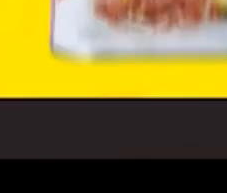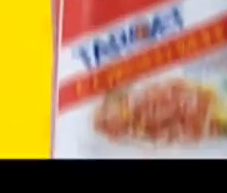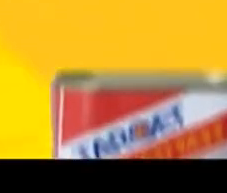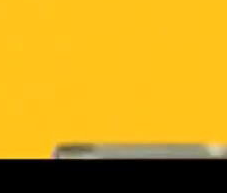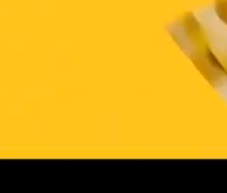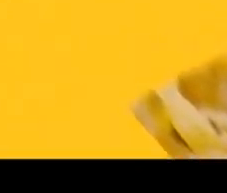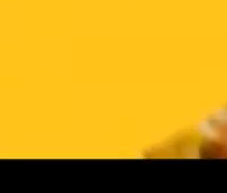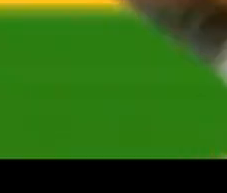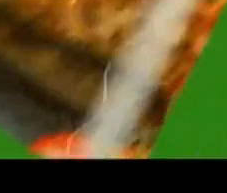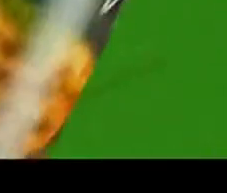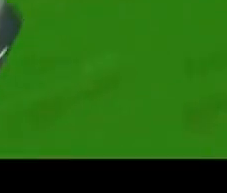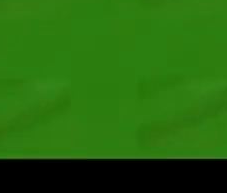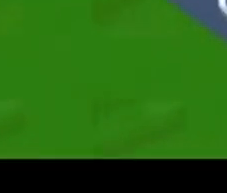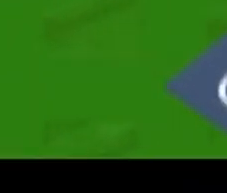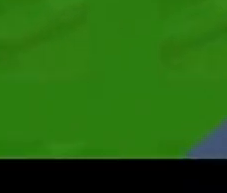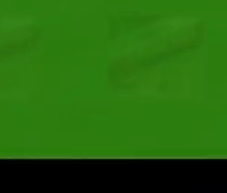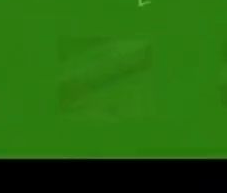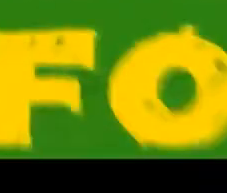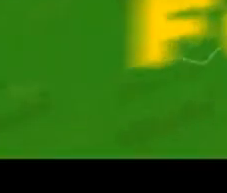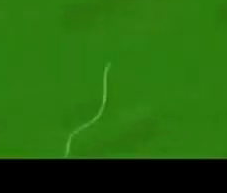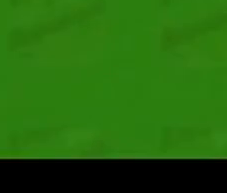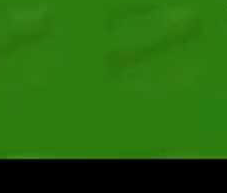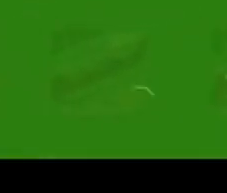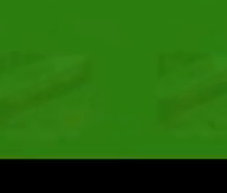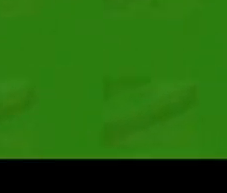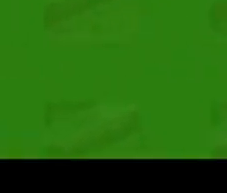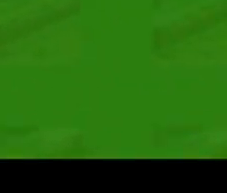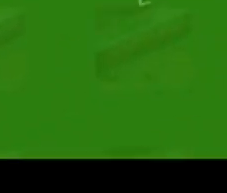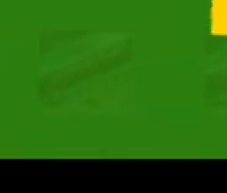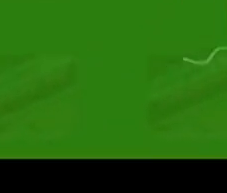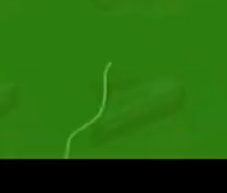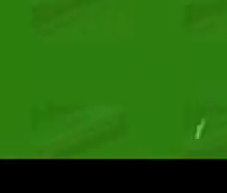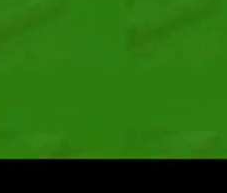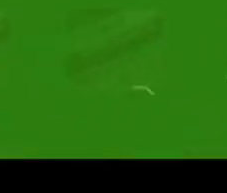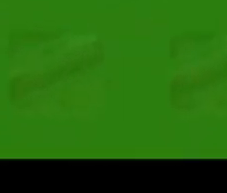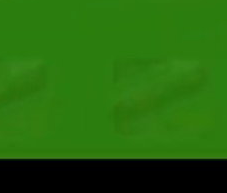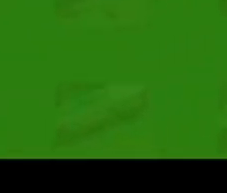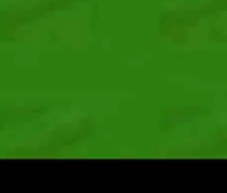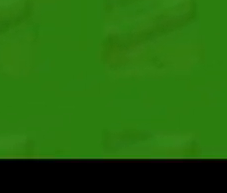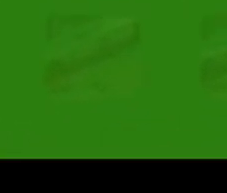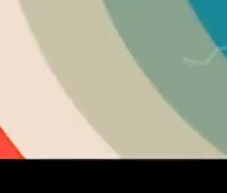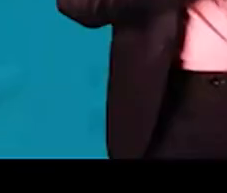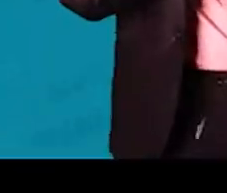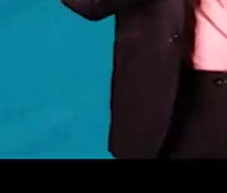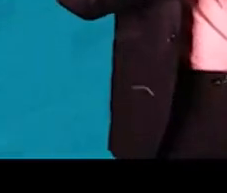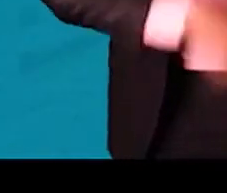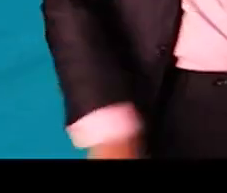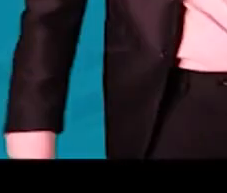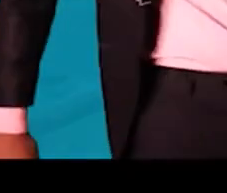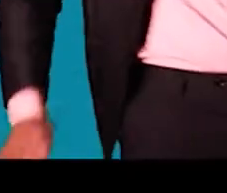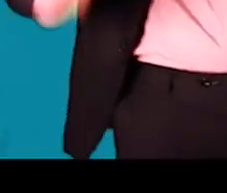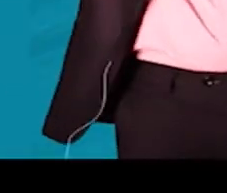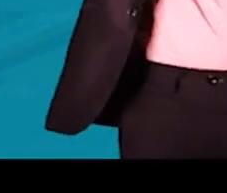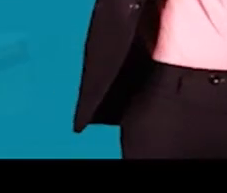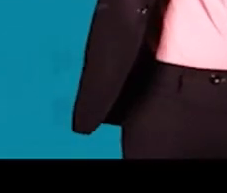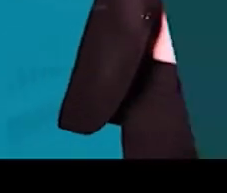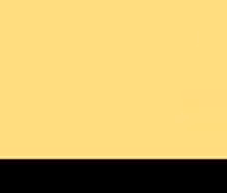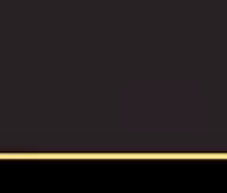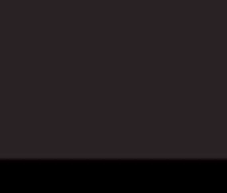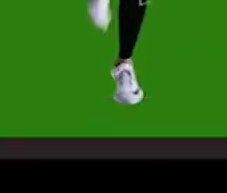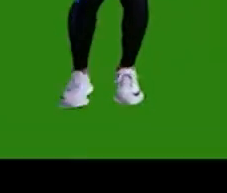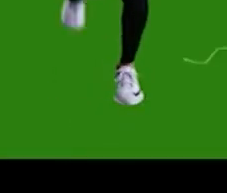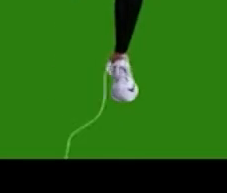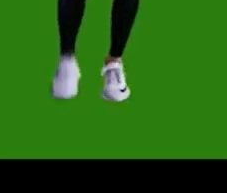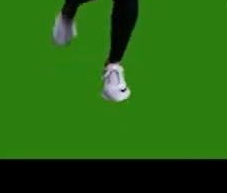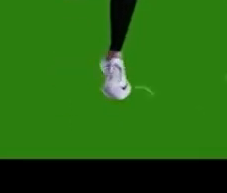Every day, so many ways, Target corned beef's good up for days, for your breakfast, lunch and dinner, make sure you choose a winner. Now she want me